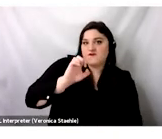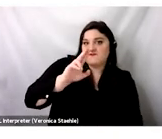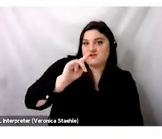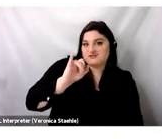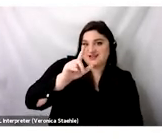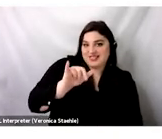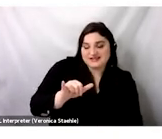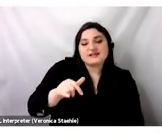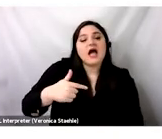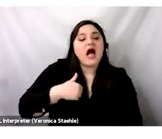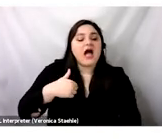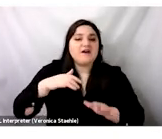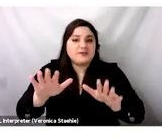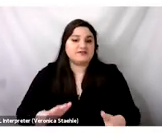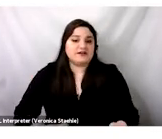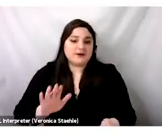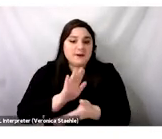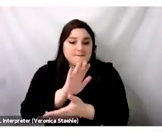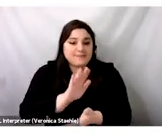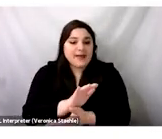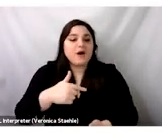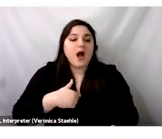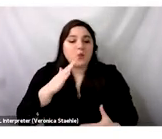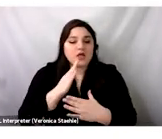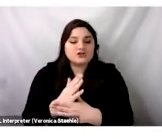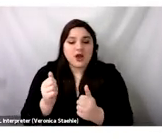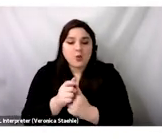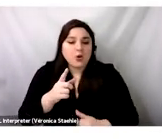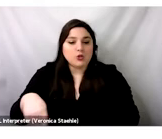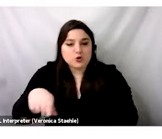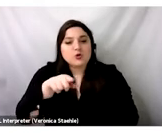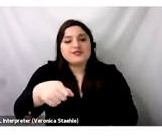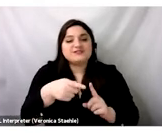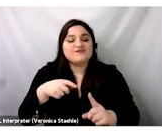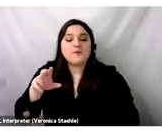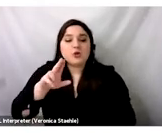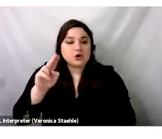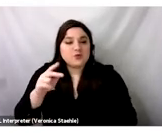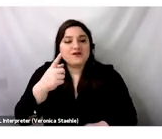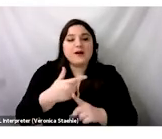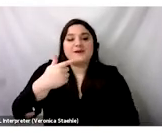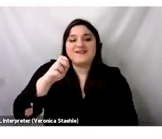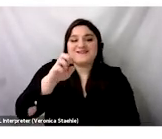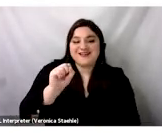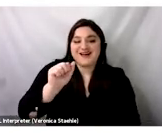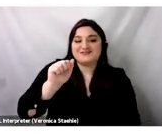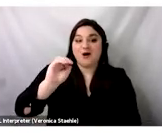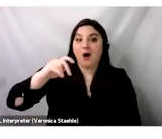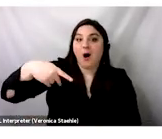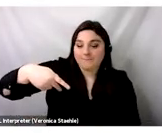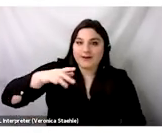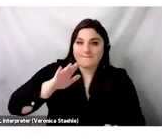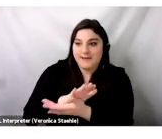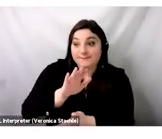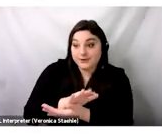I'm going to link as well from Gazomp, which is a part of the UN, which is looking into this. This diagram is